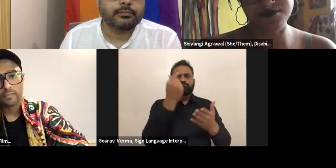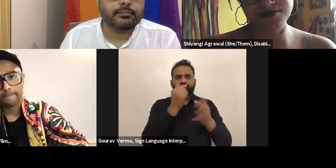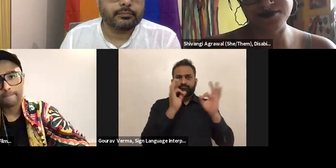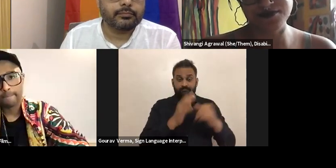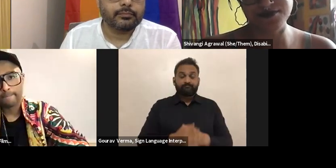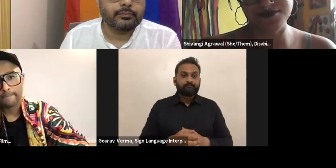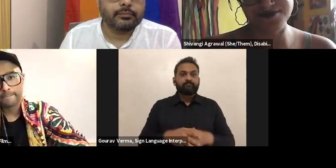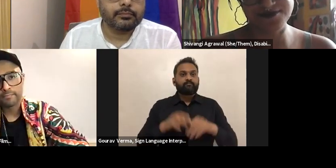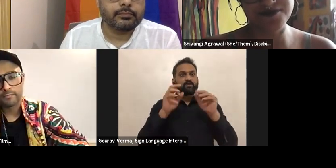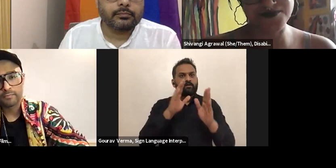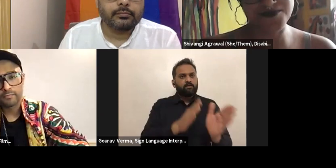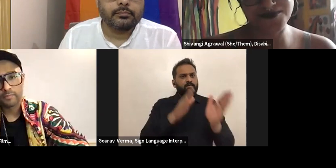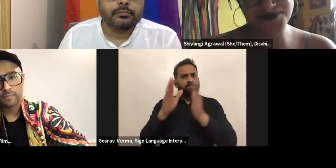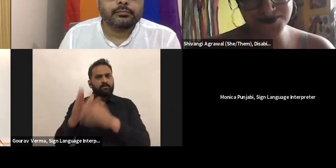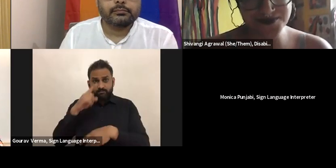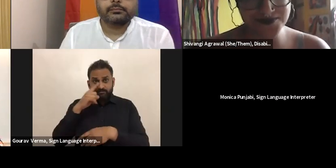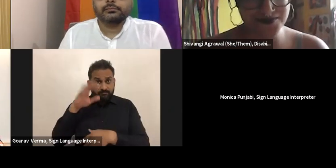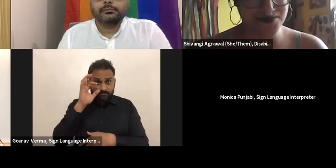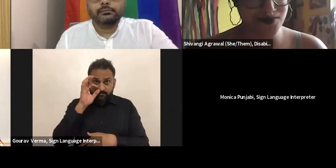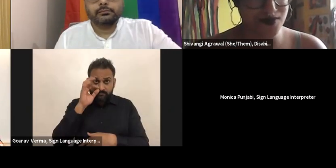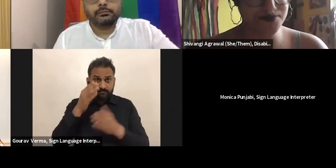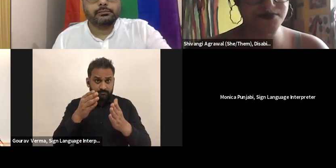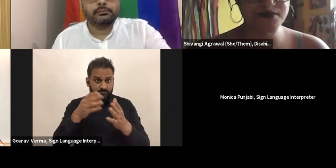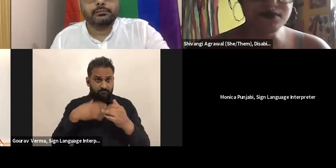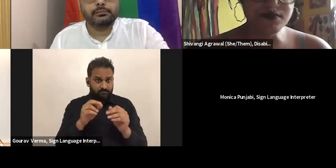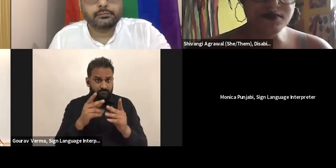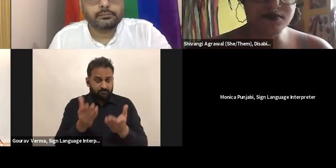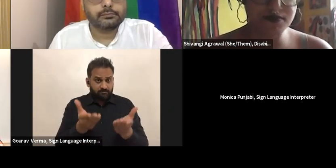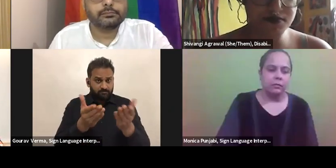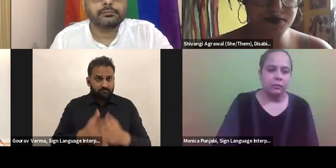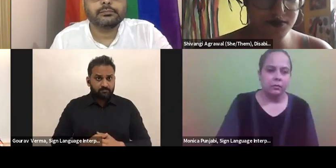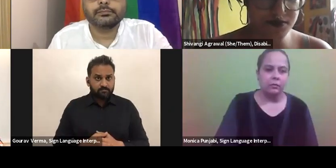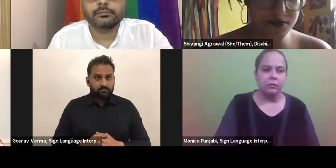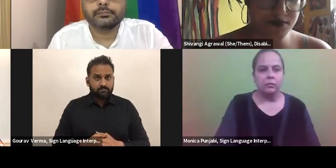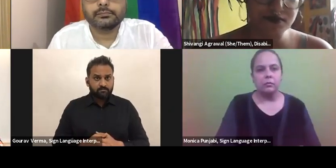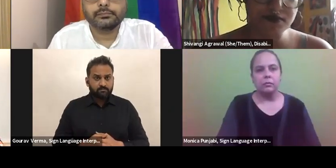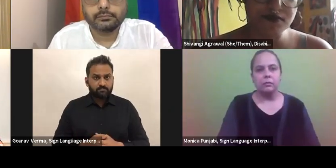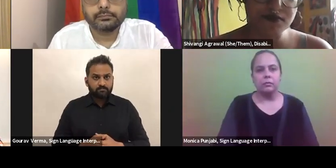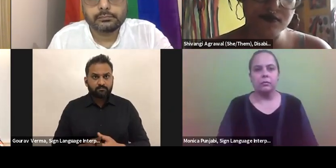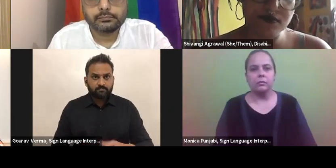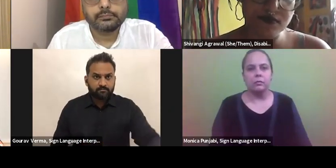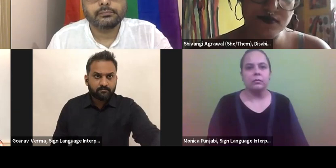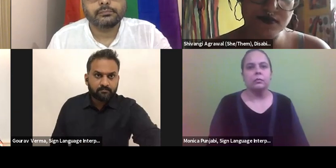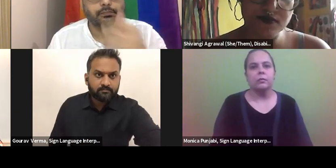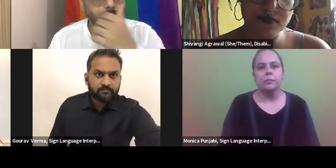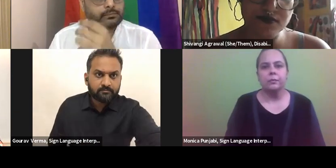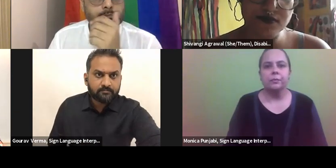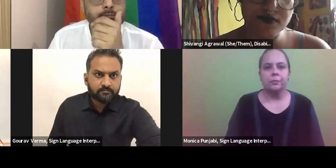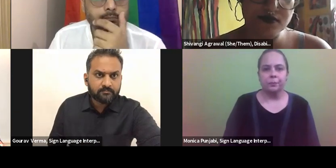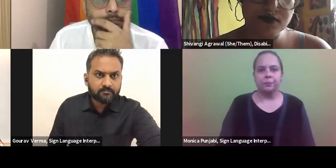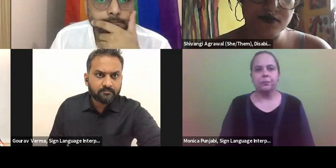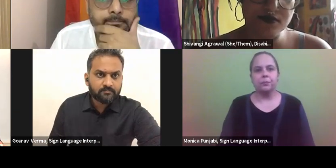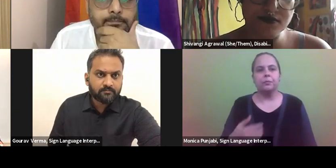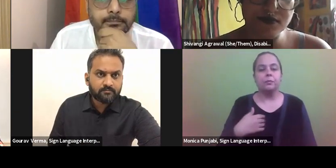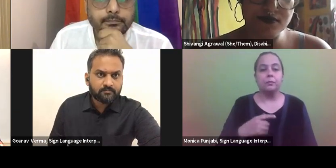to Shivangi, if you don't mind. I wanted to follow up with you on the question of the folks with